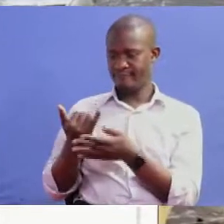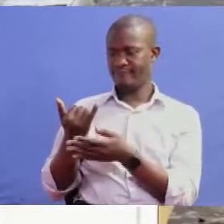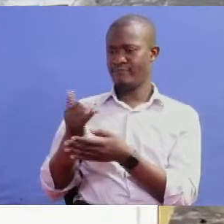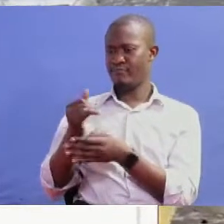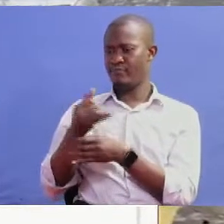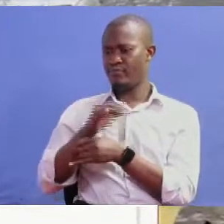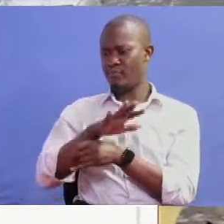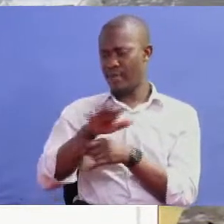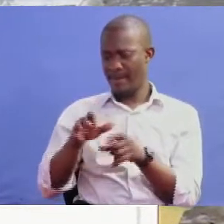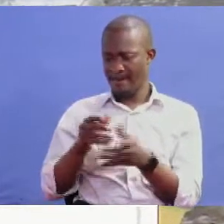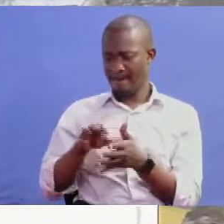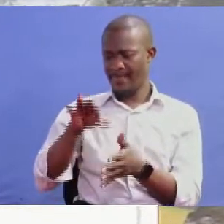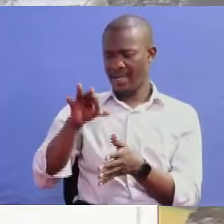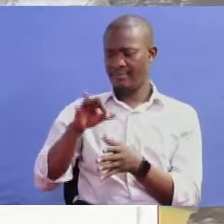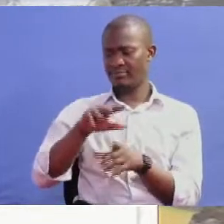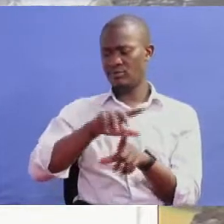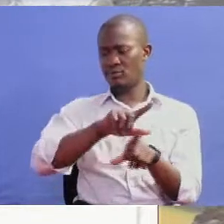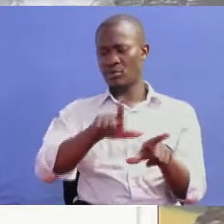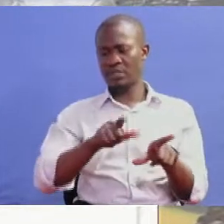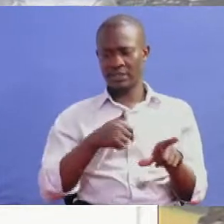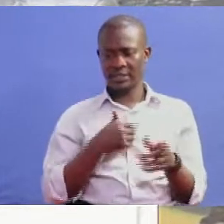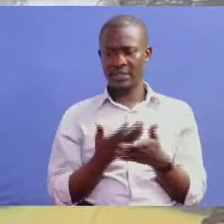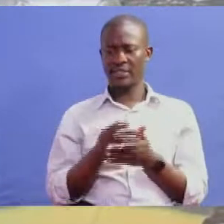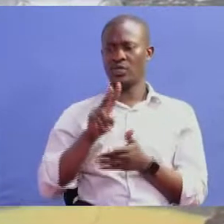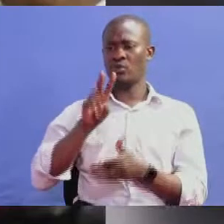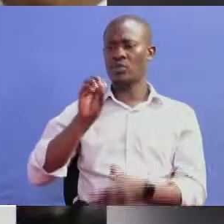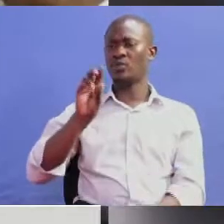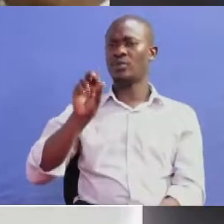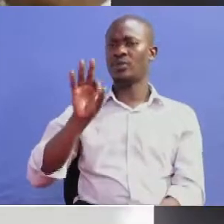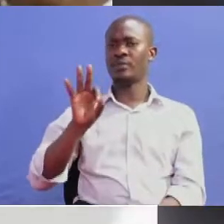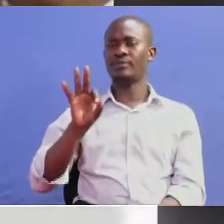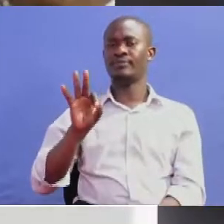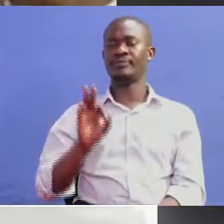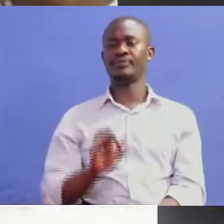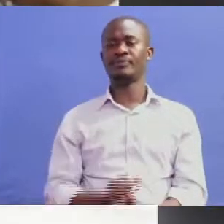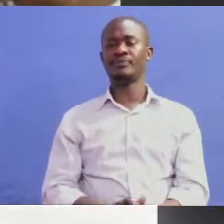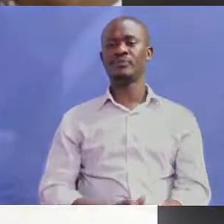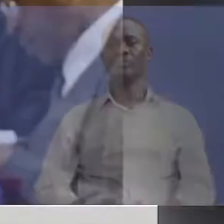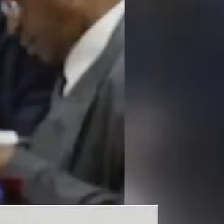pick-up locations in its Finance Bill 2023.